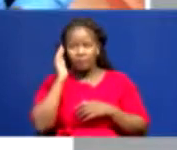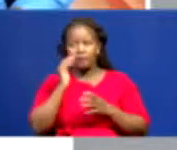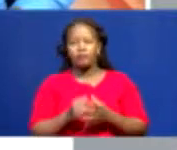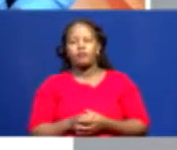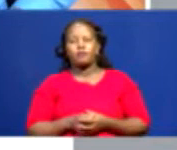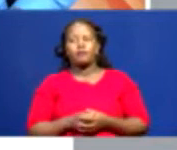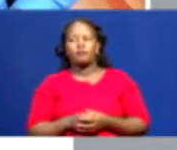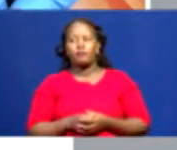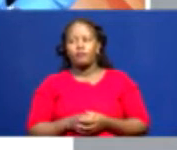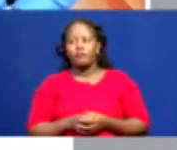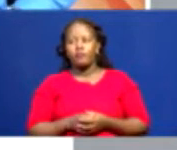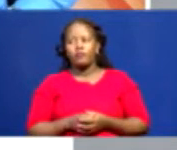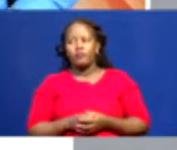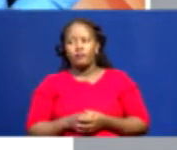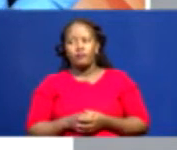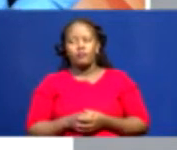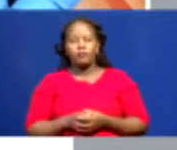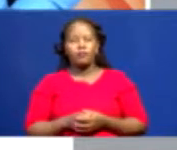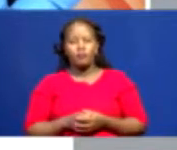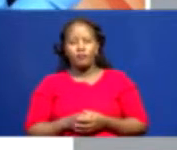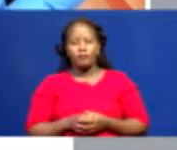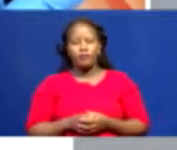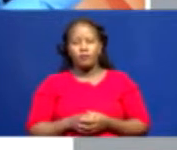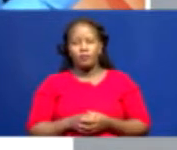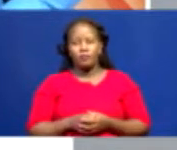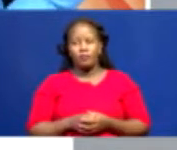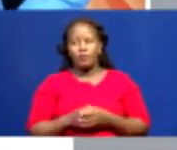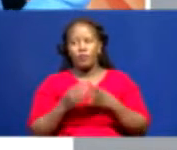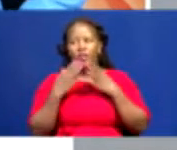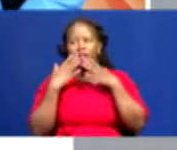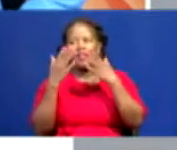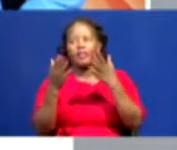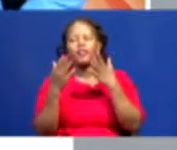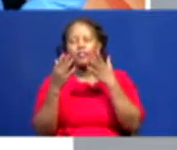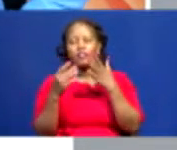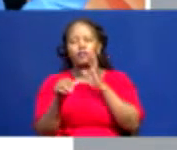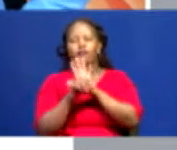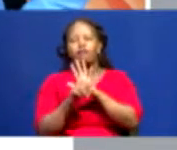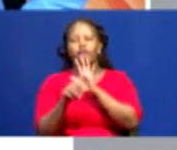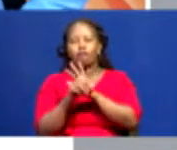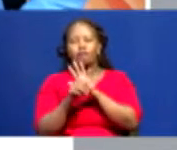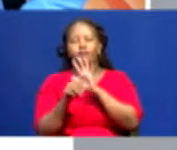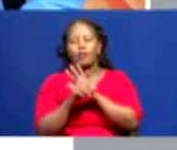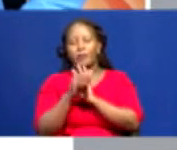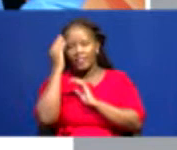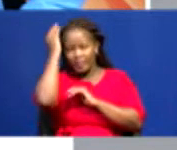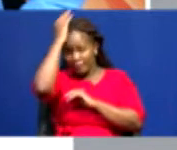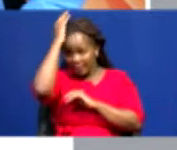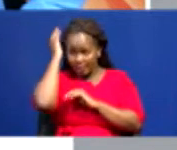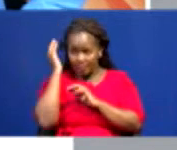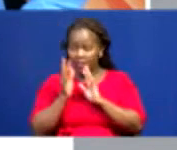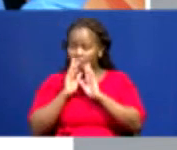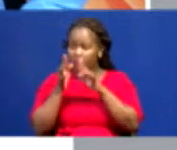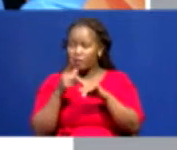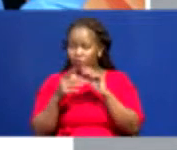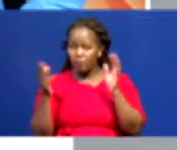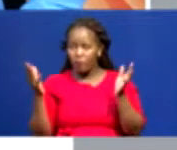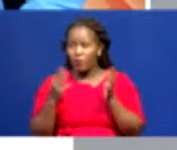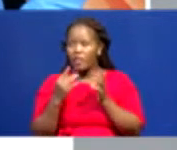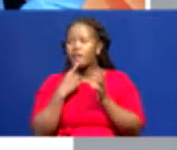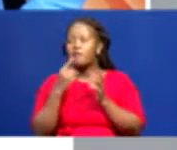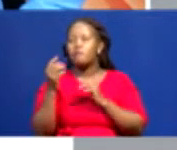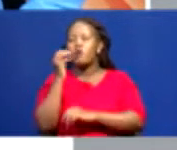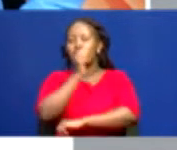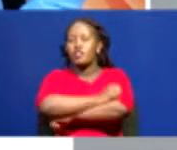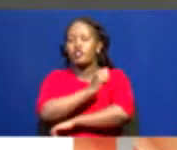Muchuma, Odim, back to you. Thank you, Gatonye. Beatrice Gatonye Ngetich reporting live from Moy Avenue Primary